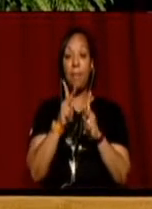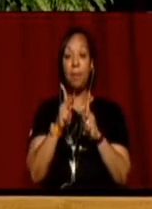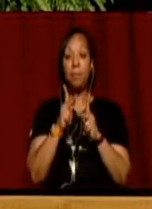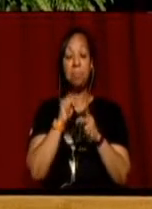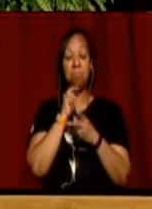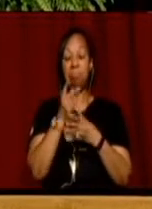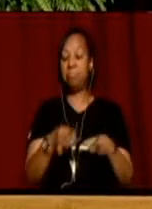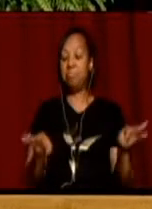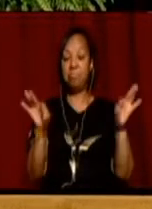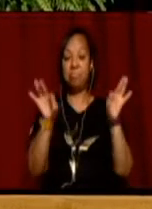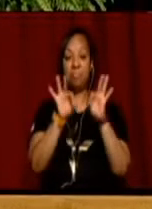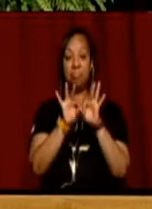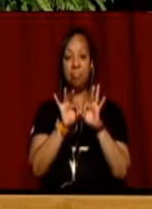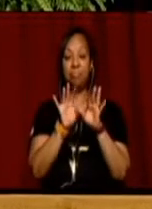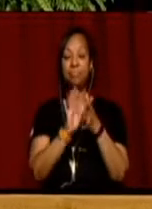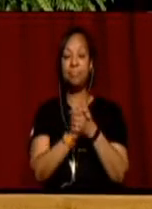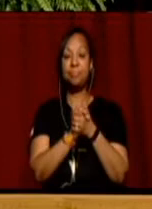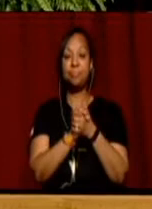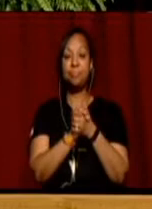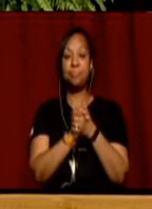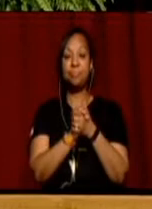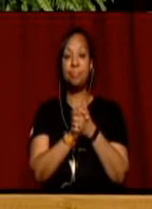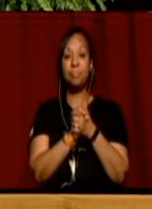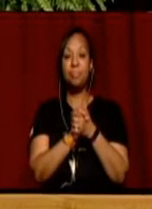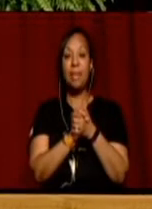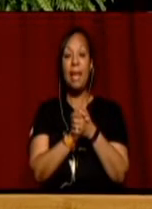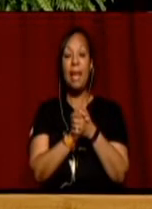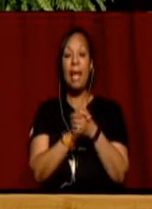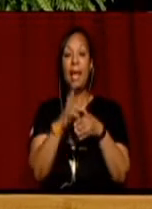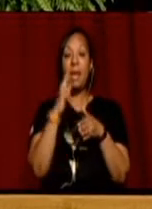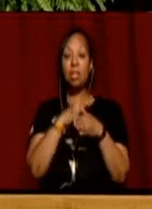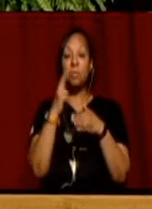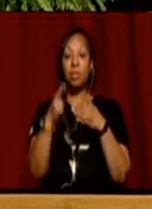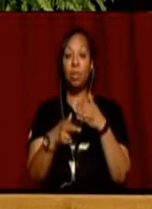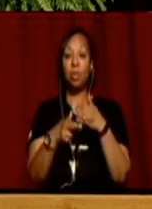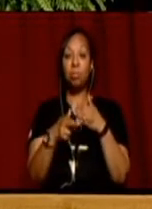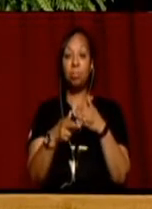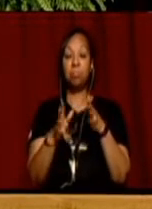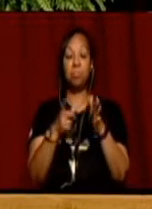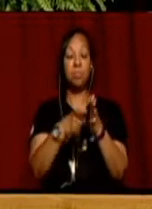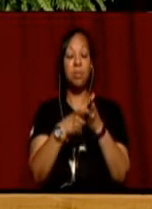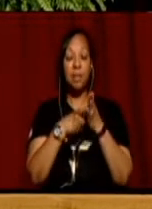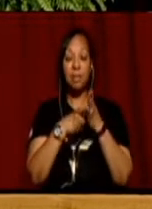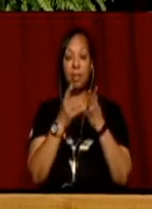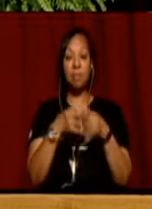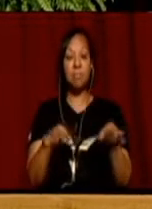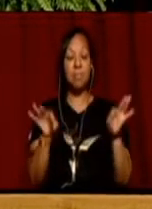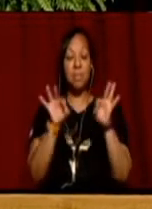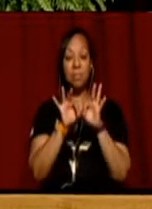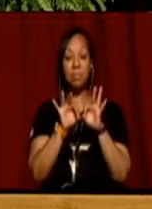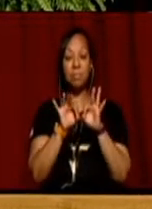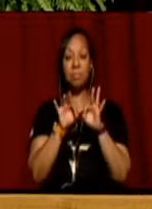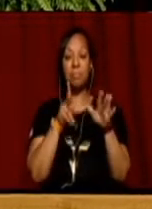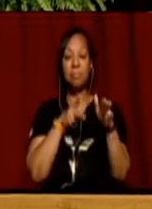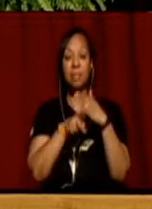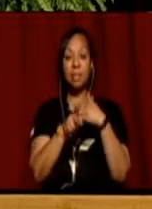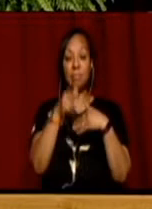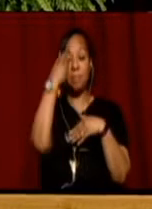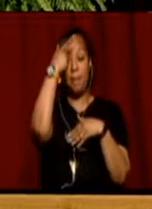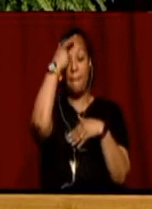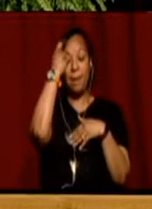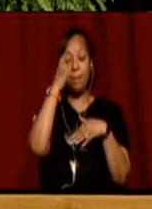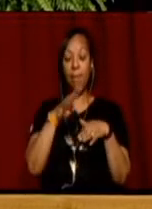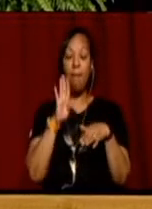valued. They're dirt cheap. And as a result, we do not take seriously police murdering our black and